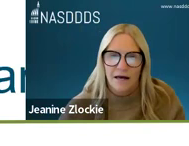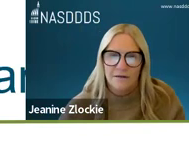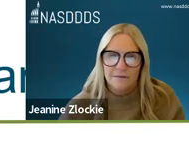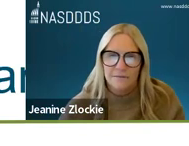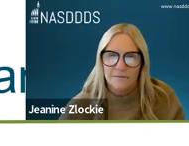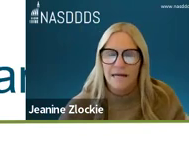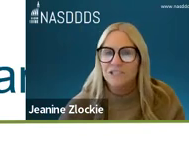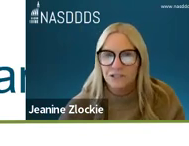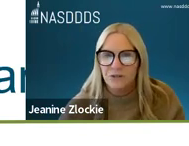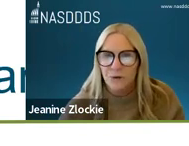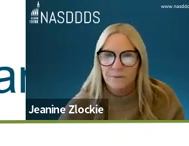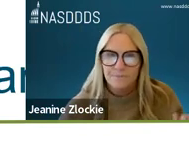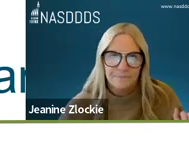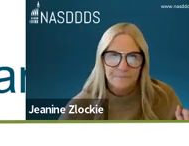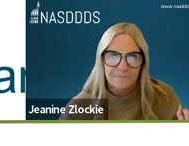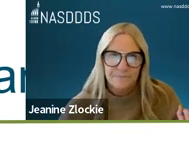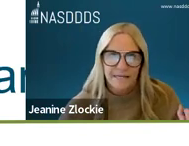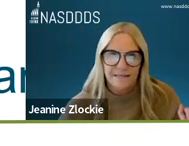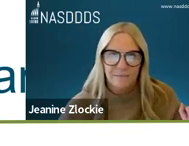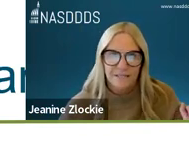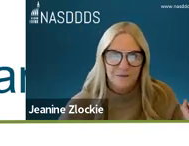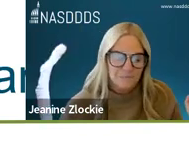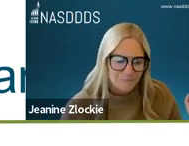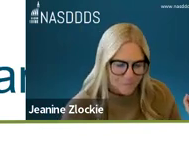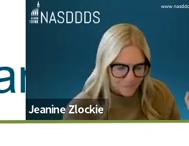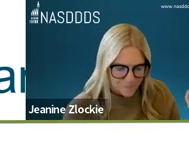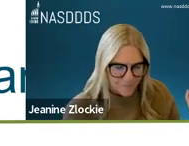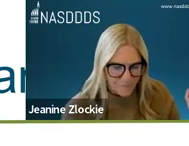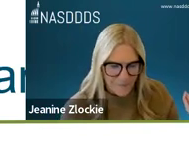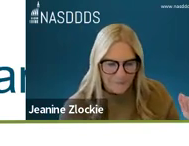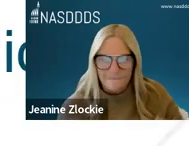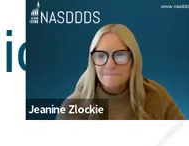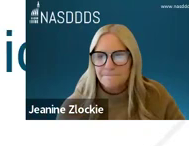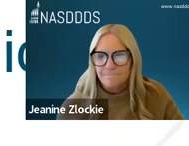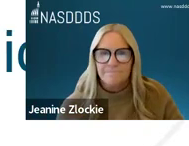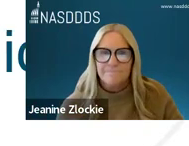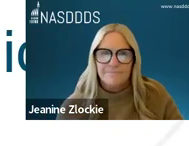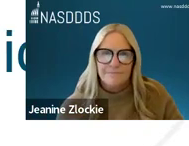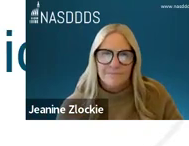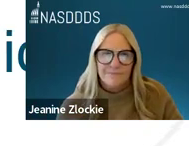would mention to you all. Next slide, please.